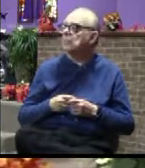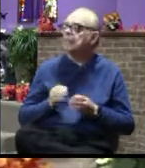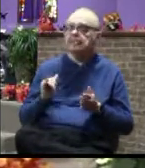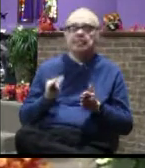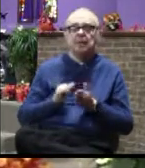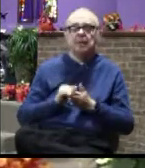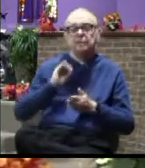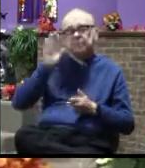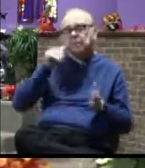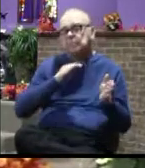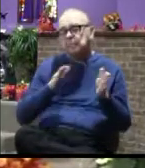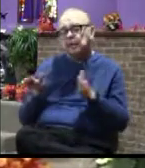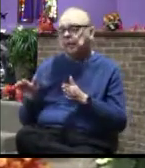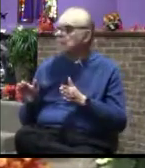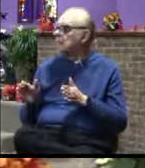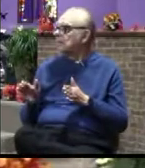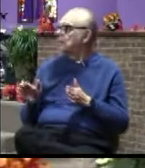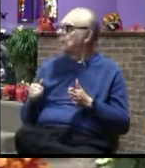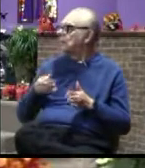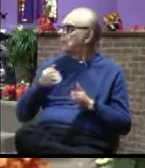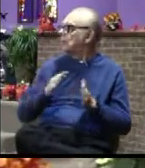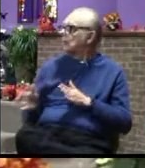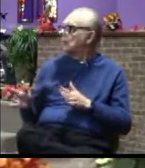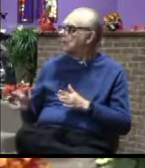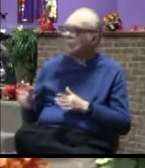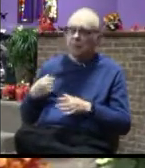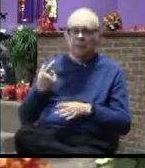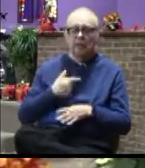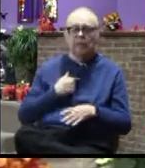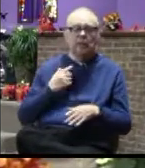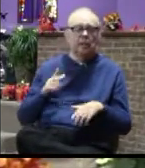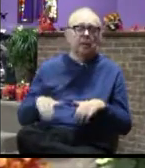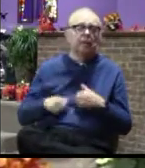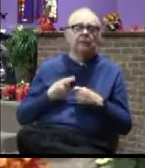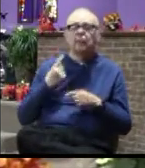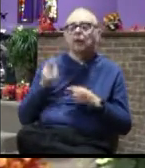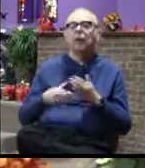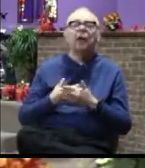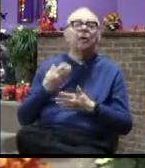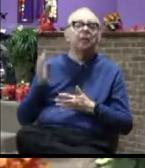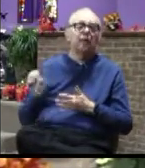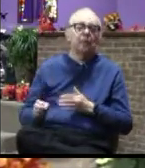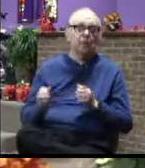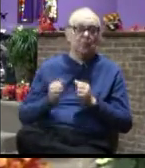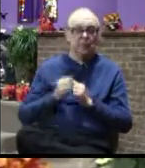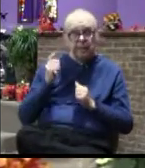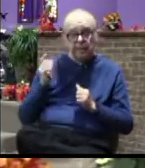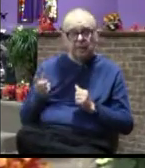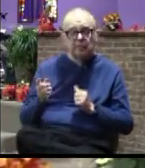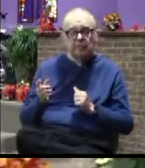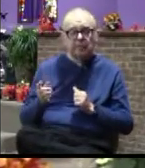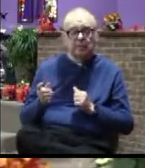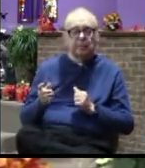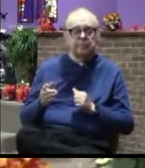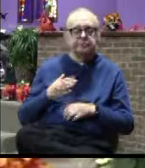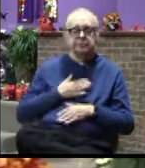that was his plan his plan was for us to live for all eternity with him